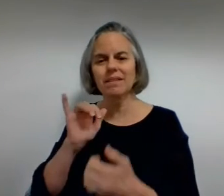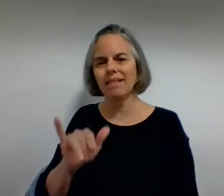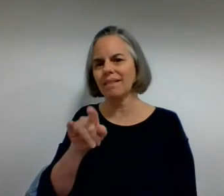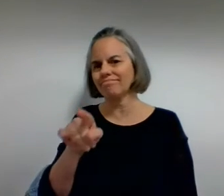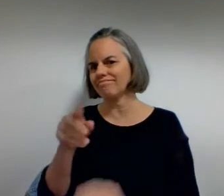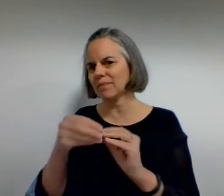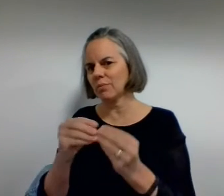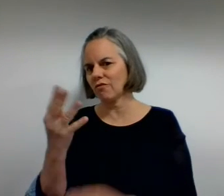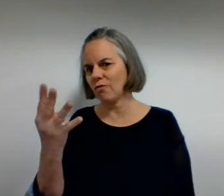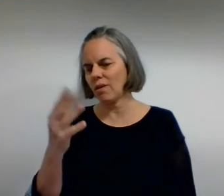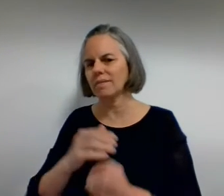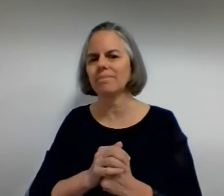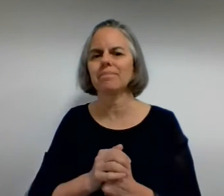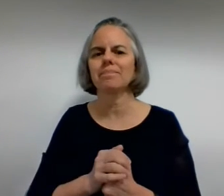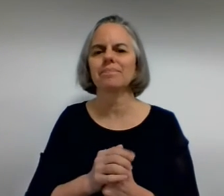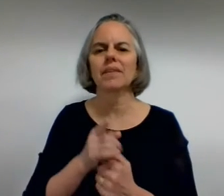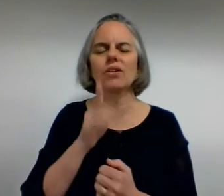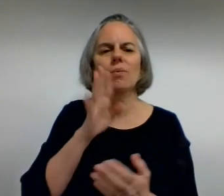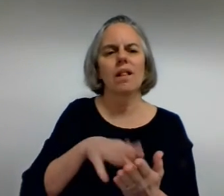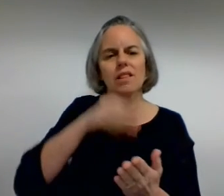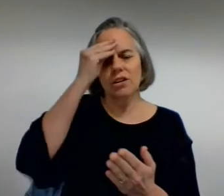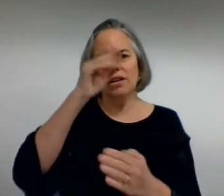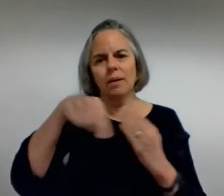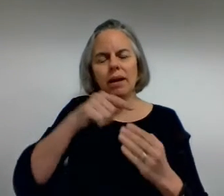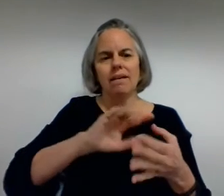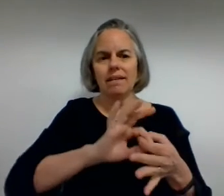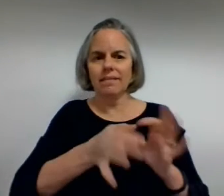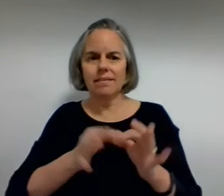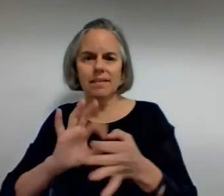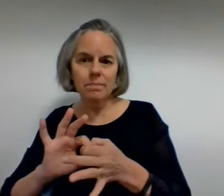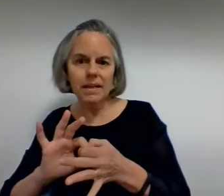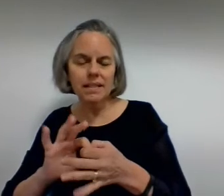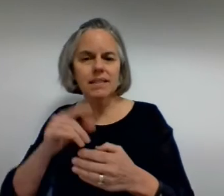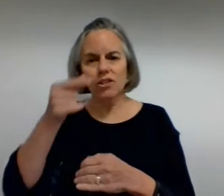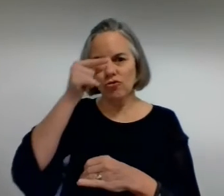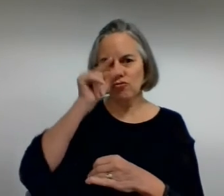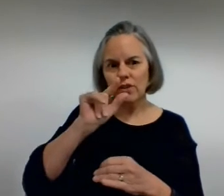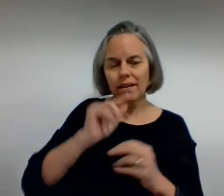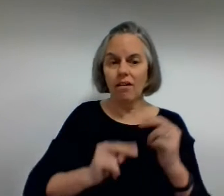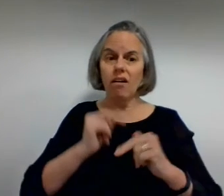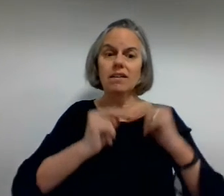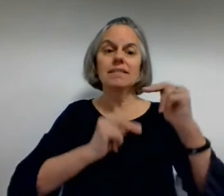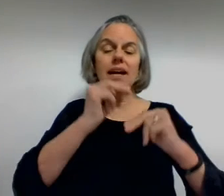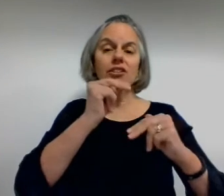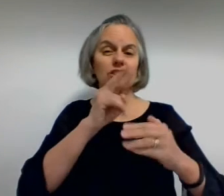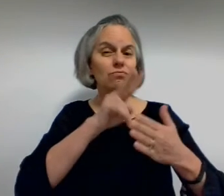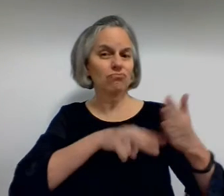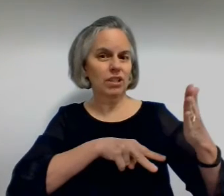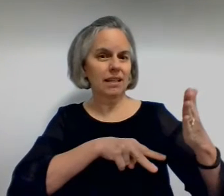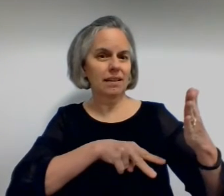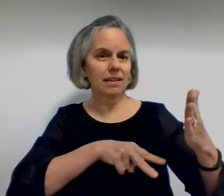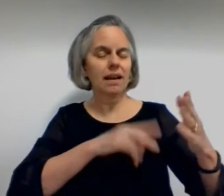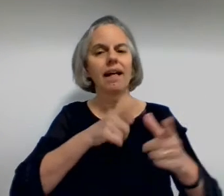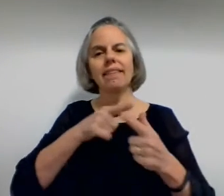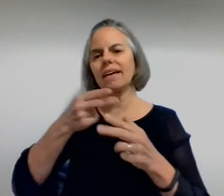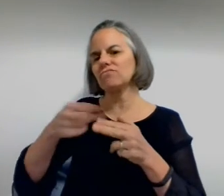so you'll learn about the Olympics. Then you'll learn about Greek architecture. So read a little bit here, and then there's a